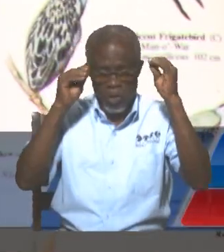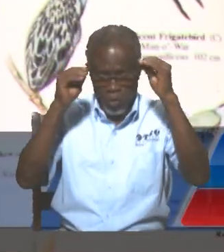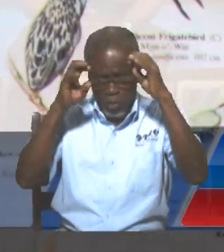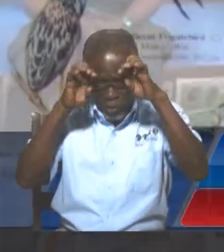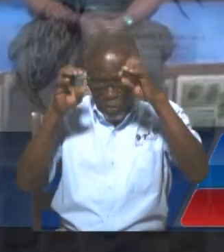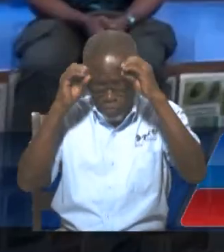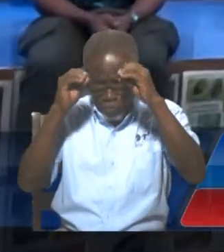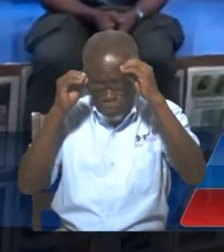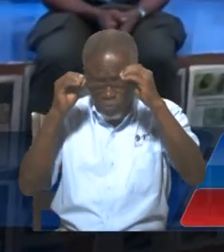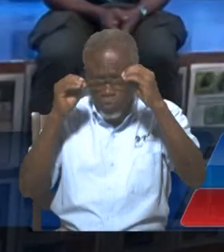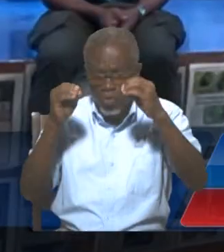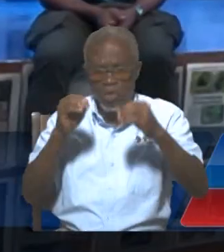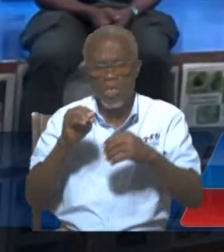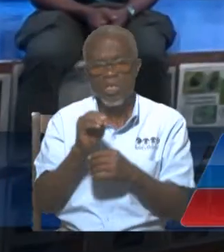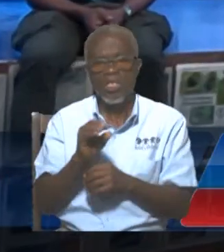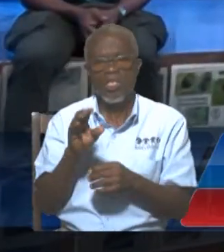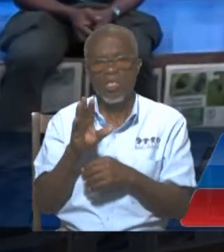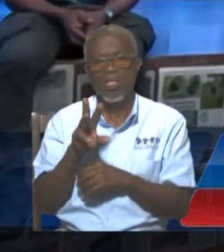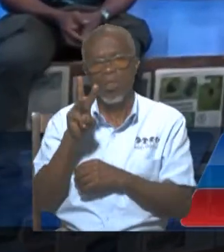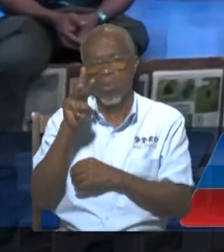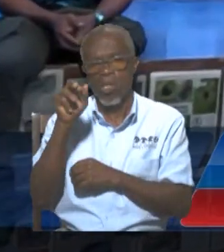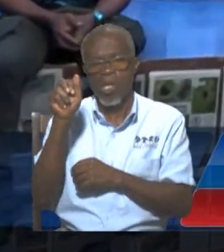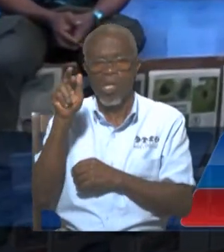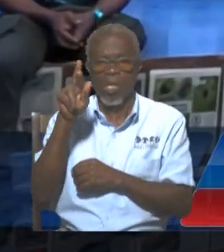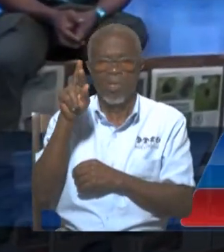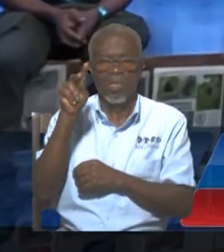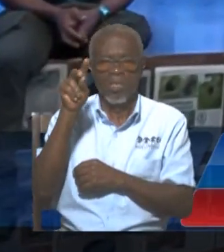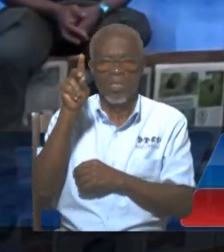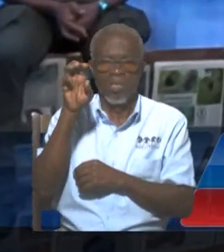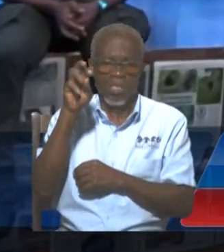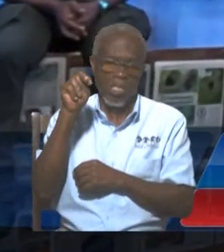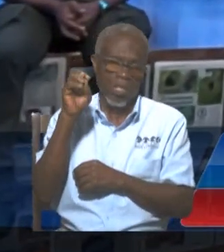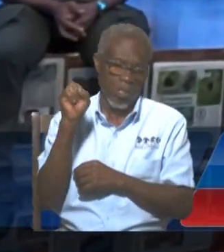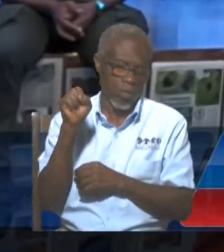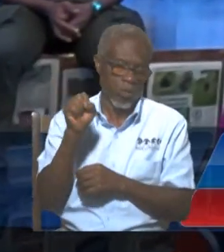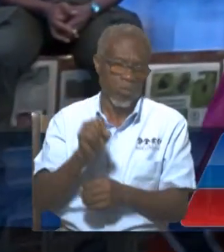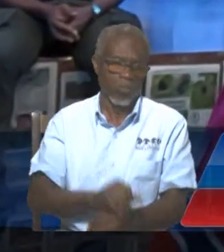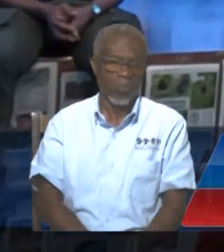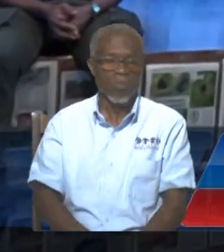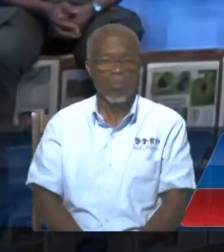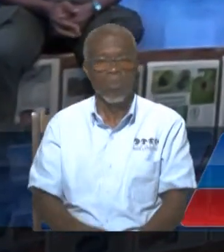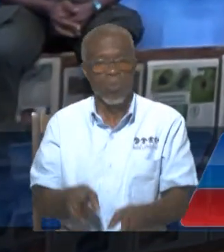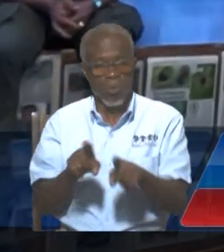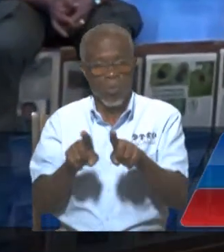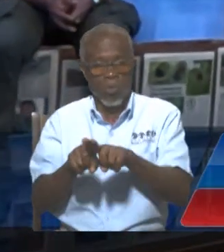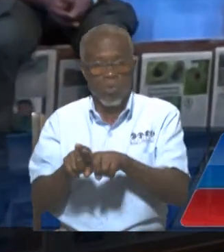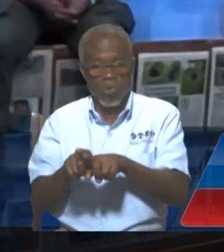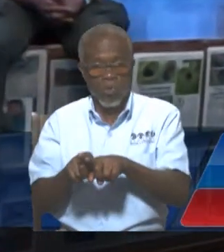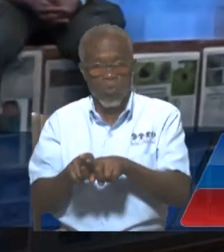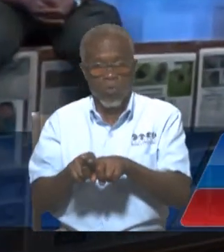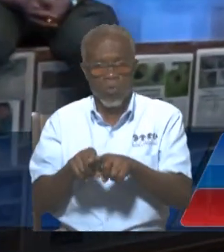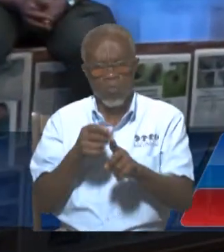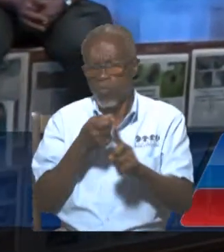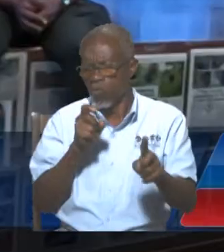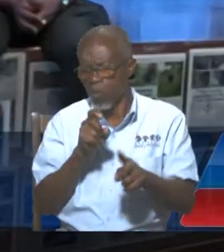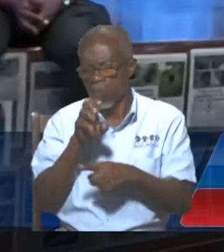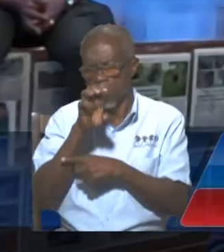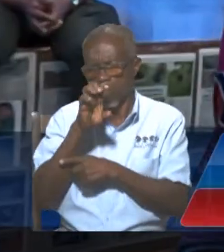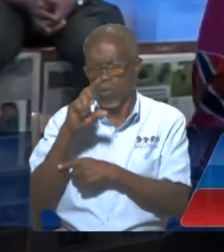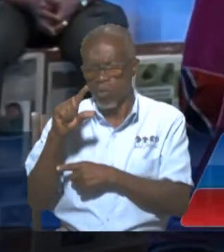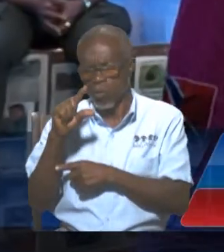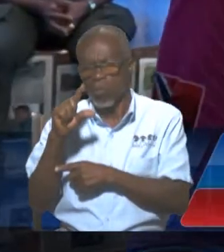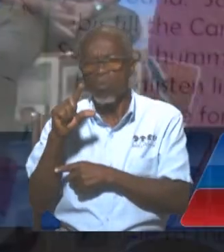Trinidad and Tobago. Founder of the El Socorro Center for Wildlife Conservation, Ricardo Meade, is calling for deliberate efforts to preserve